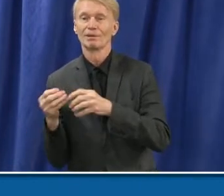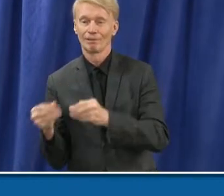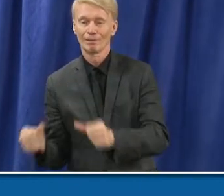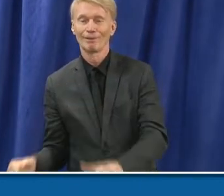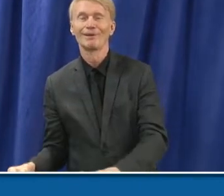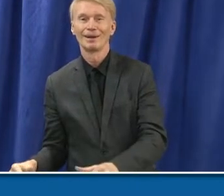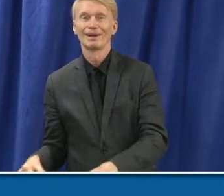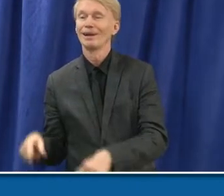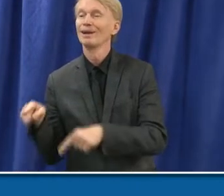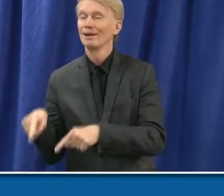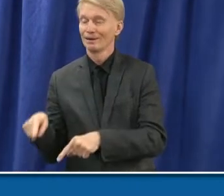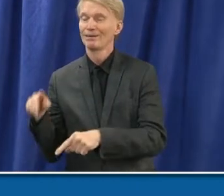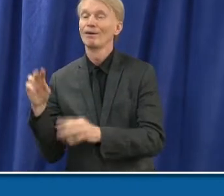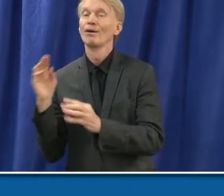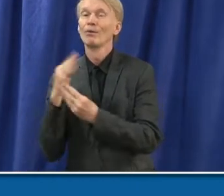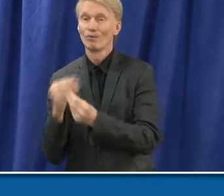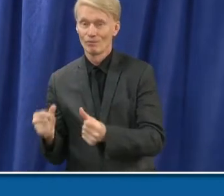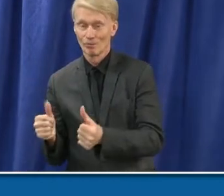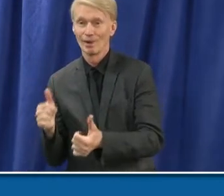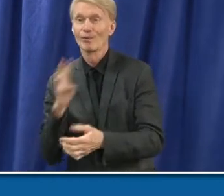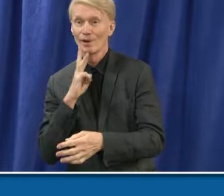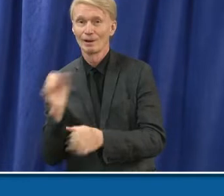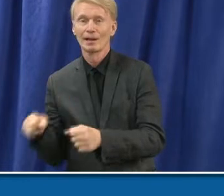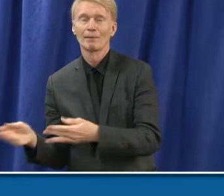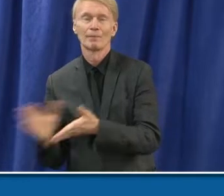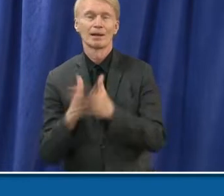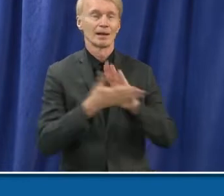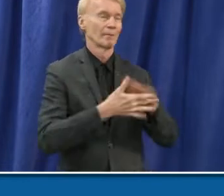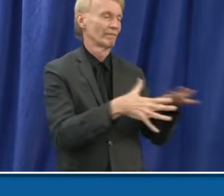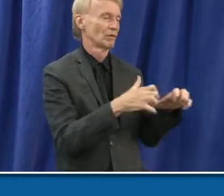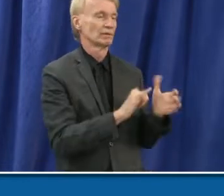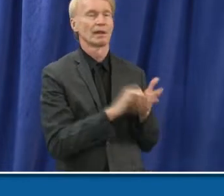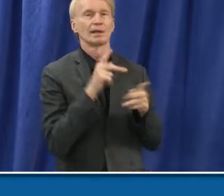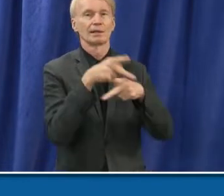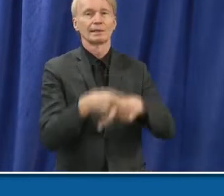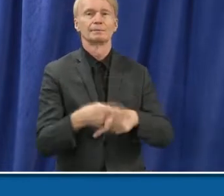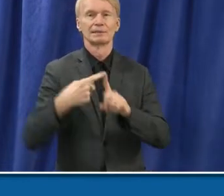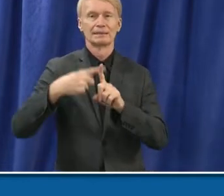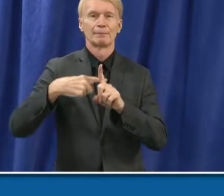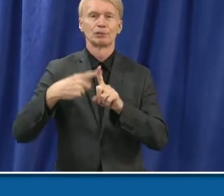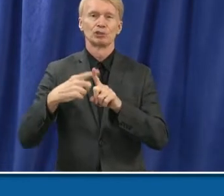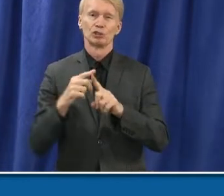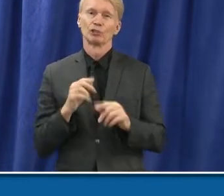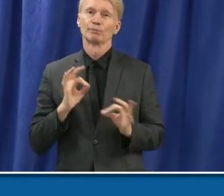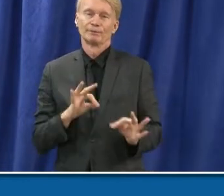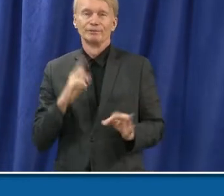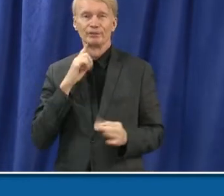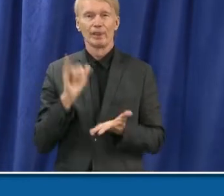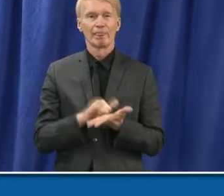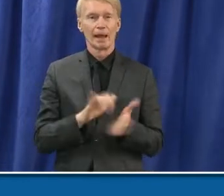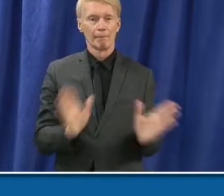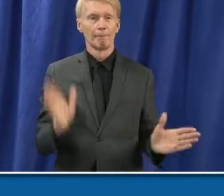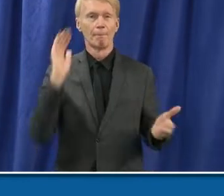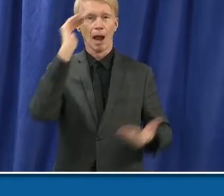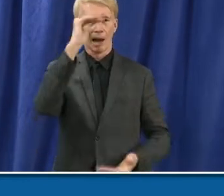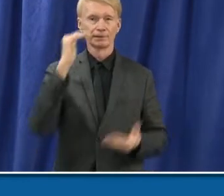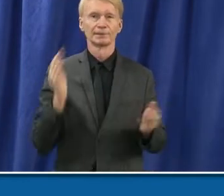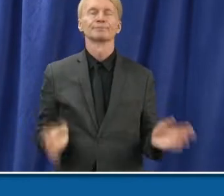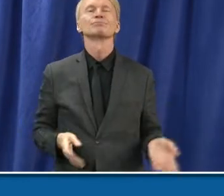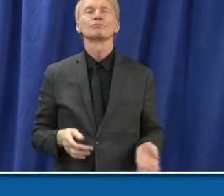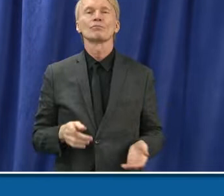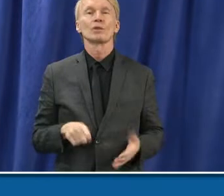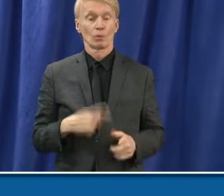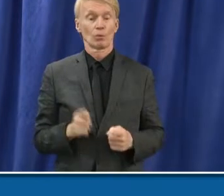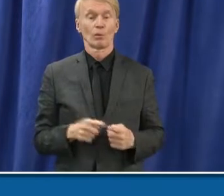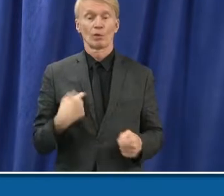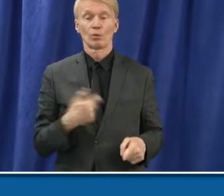liquid state becomes frozen. And that allows us to maintain the temperature integrity of that box. While we're packing